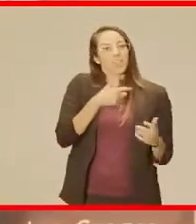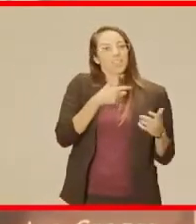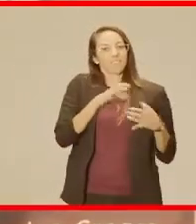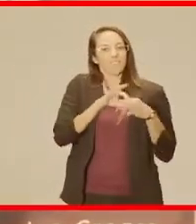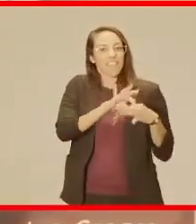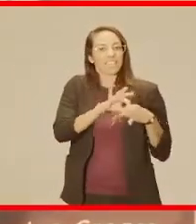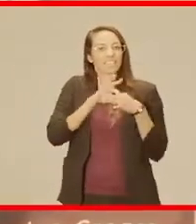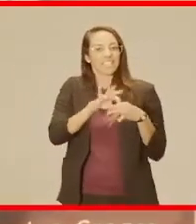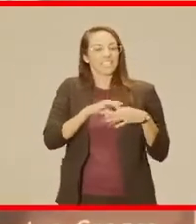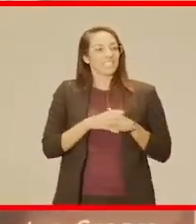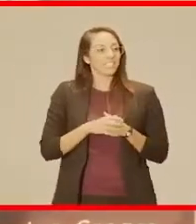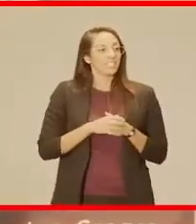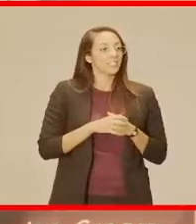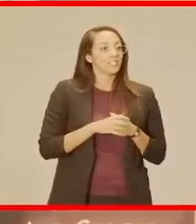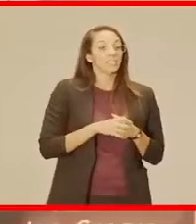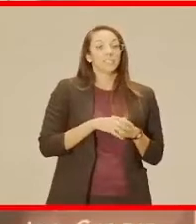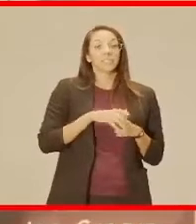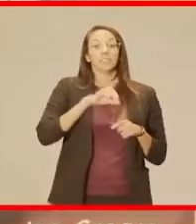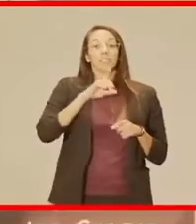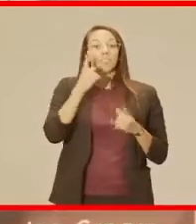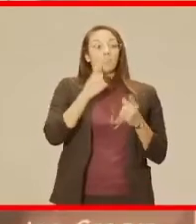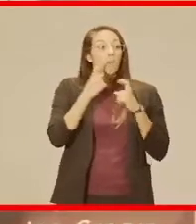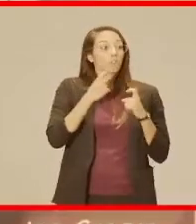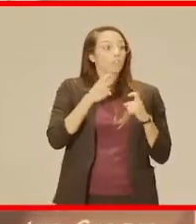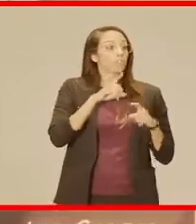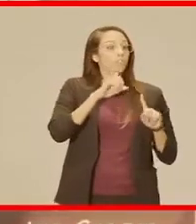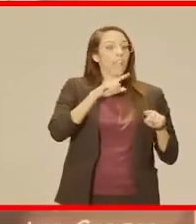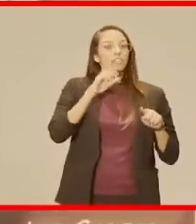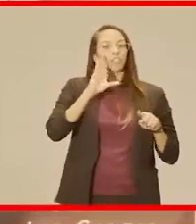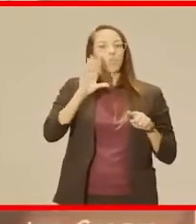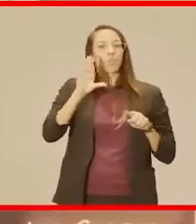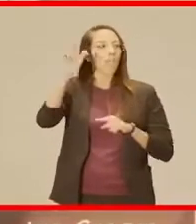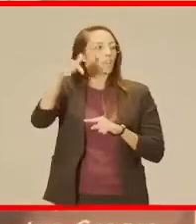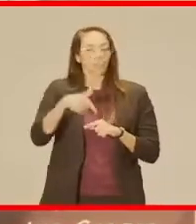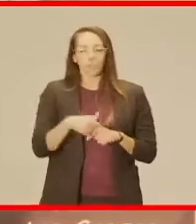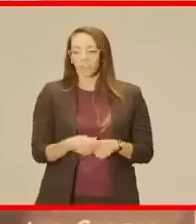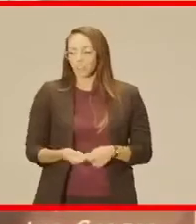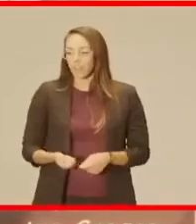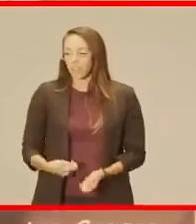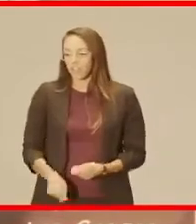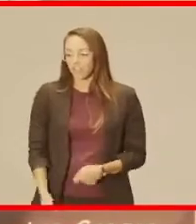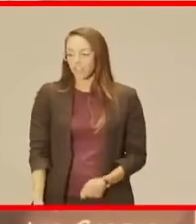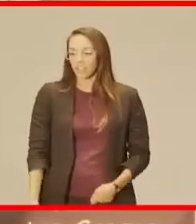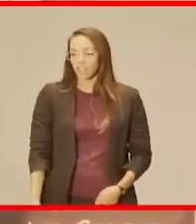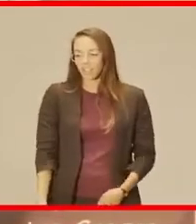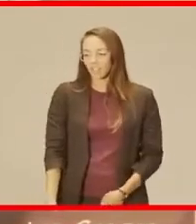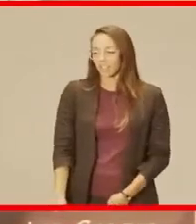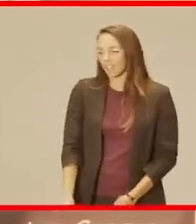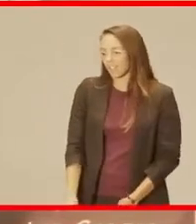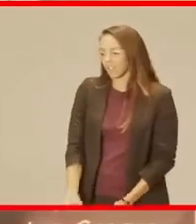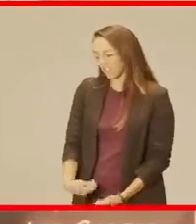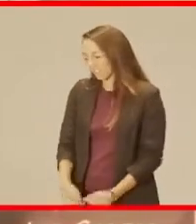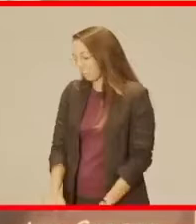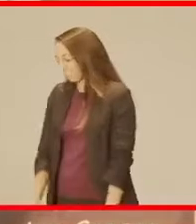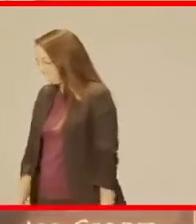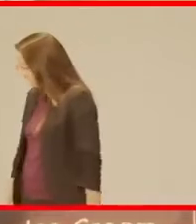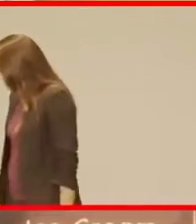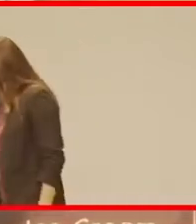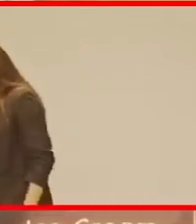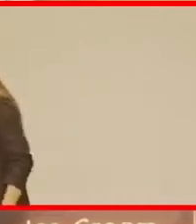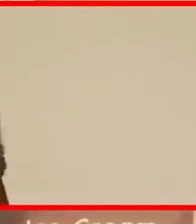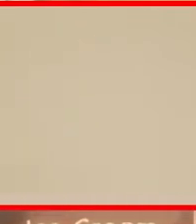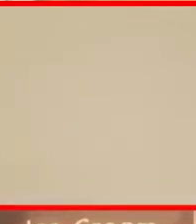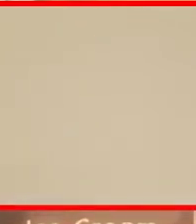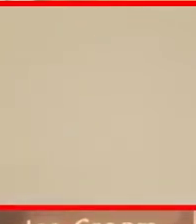We will have questions answered in the next part of our presentation. Be patient, but we'll be able to answer your question, all